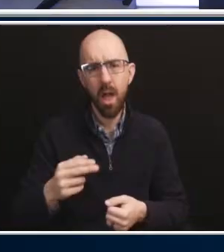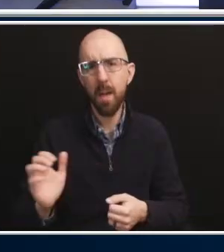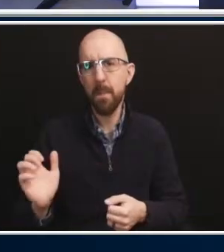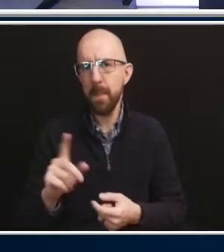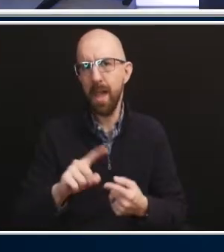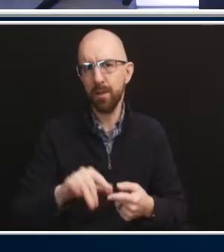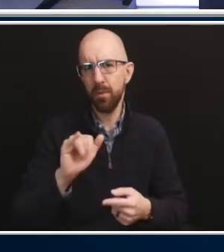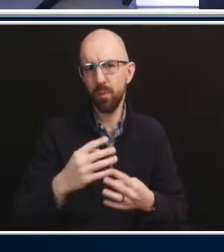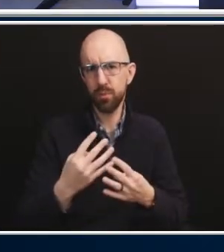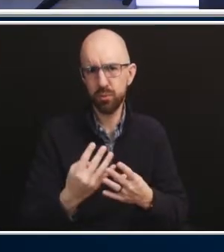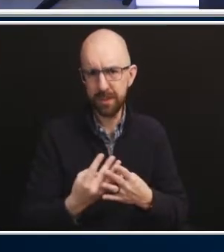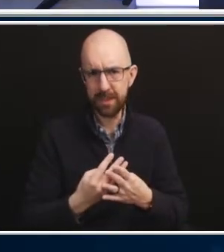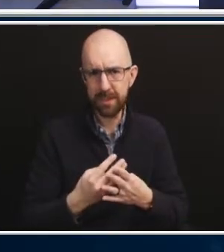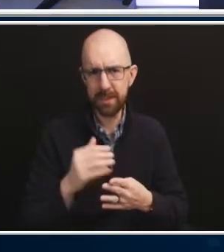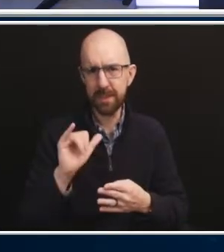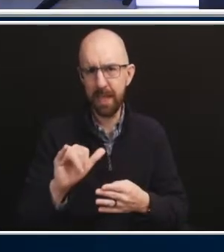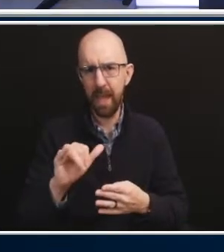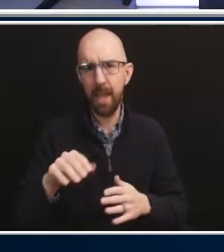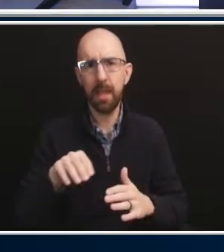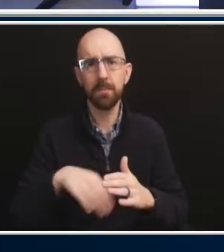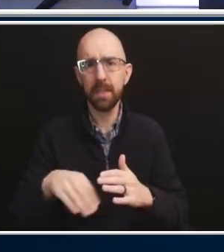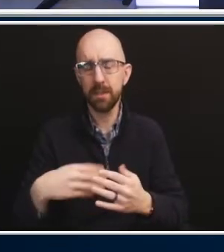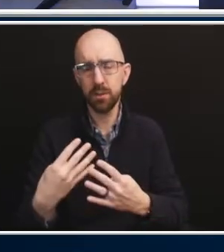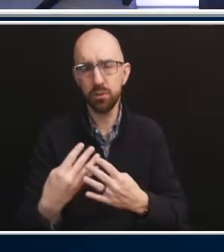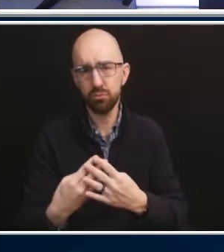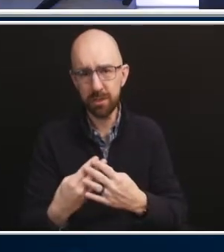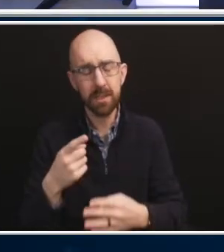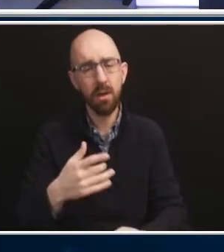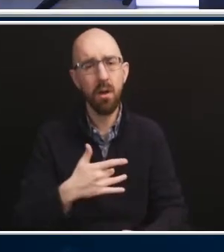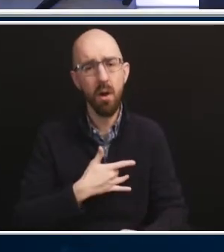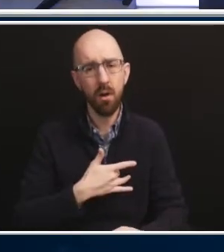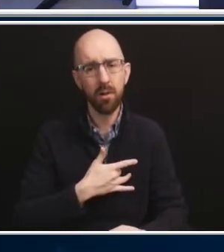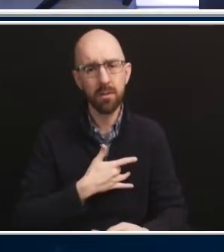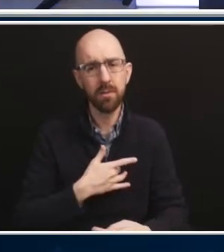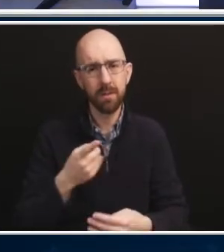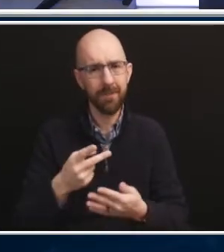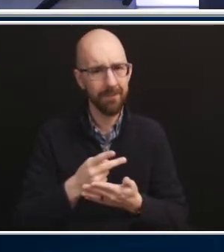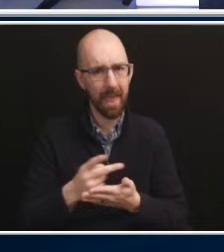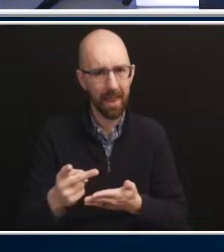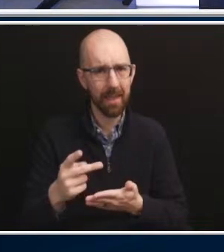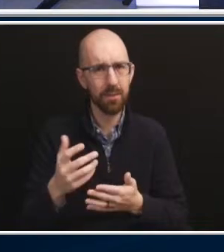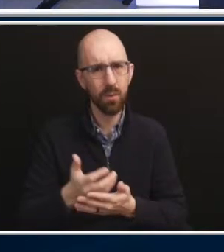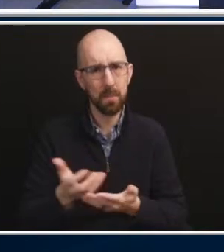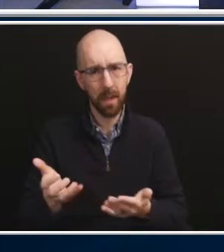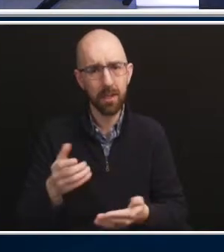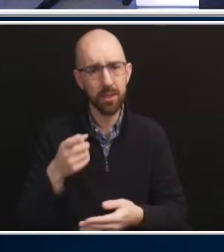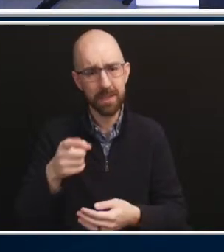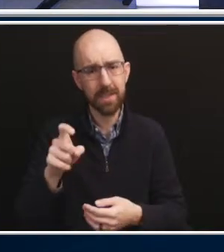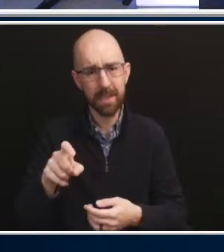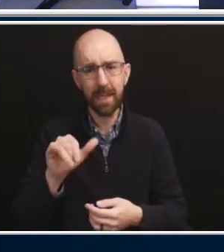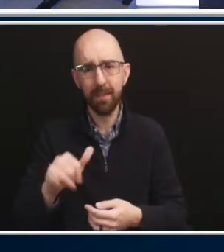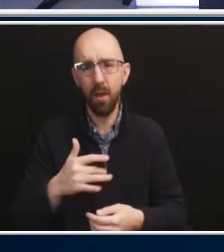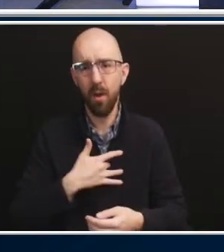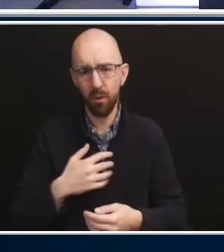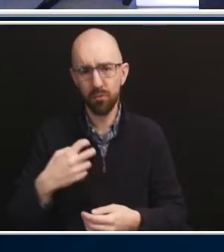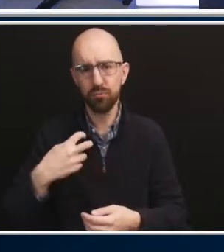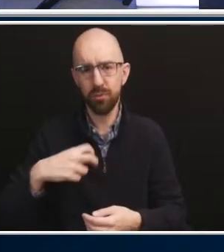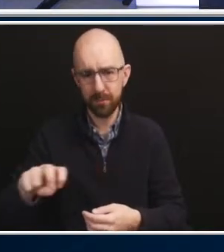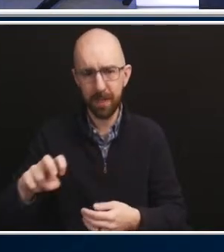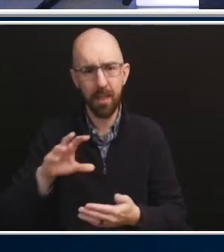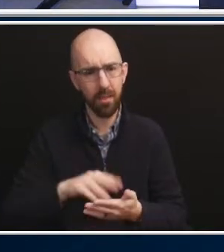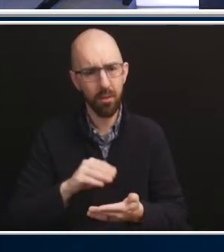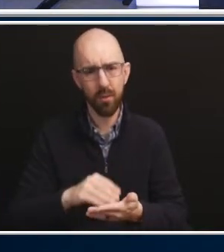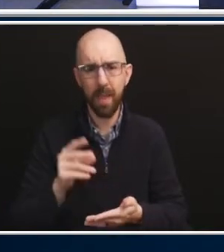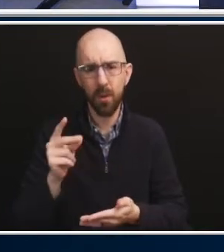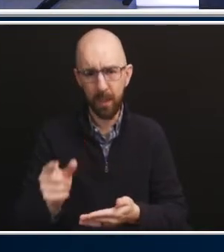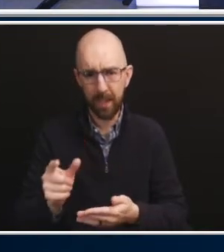that basic screening, but his heart was failing so much that he needed that heart transplant. He learned that very quickly. Could